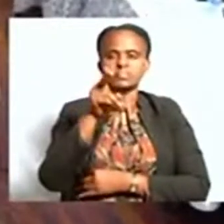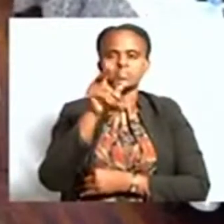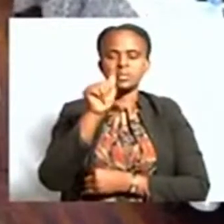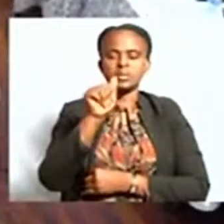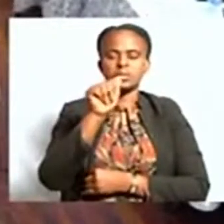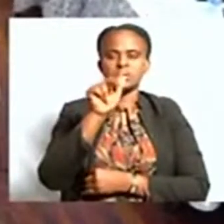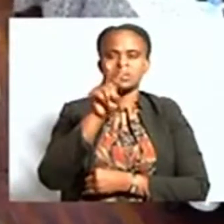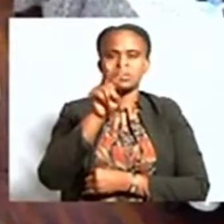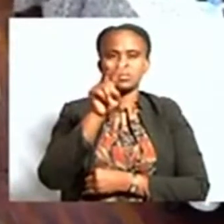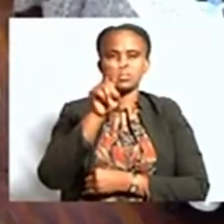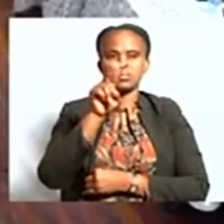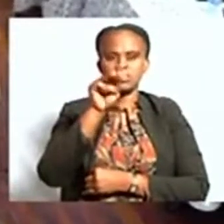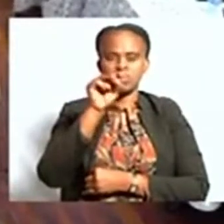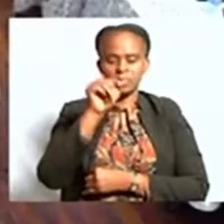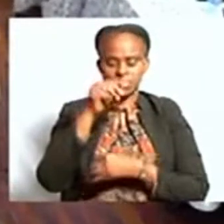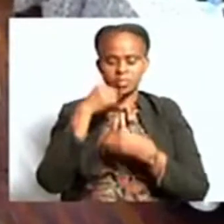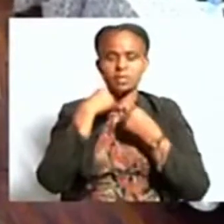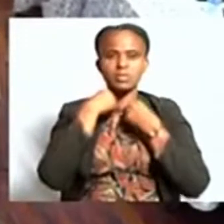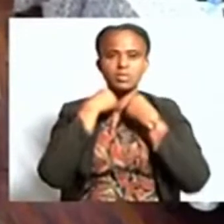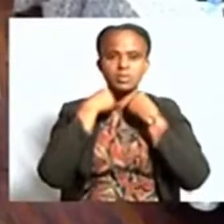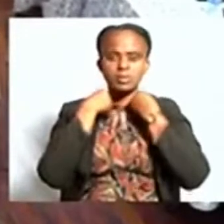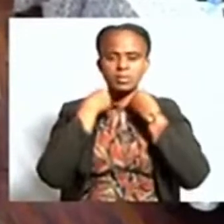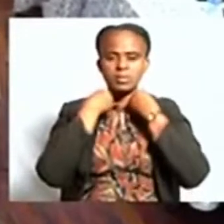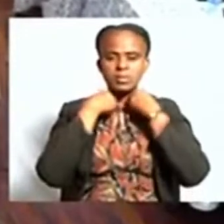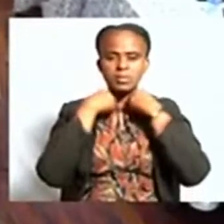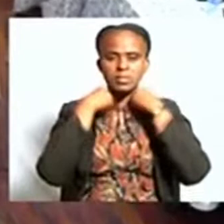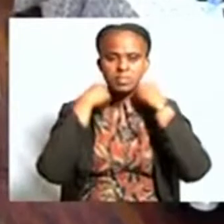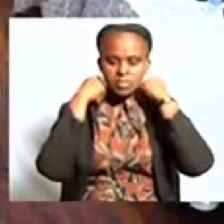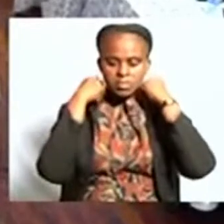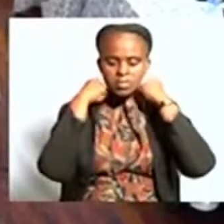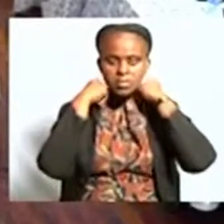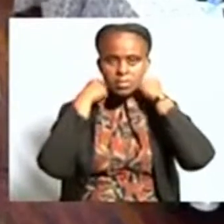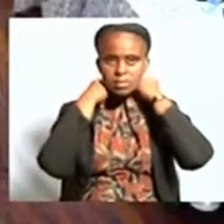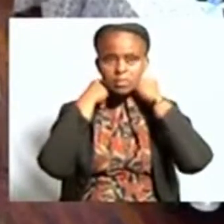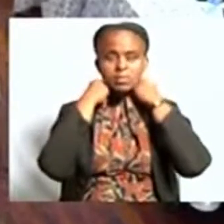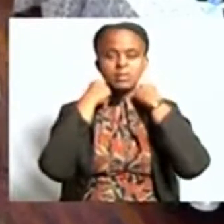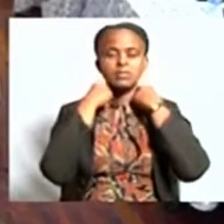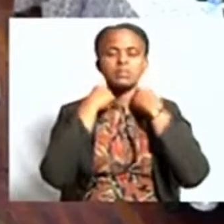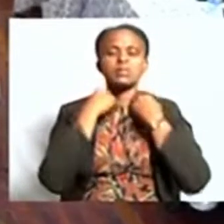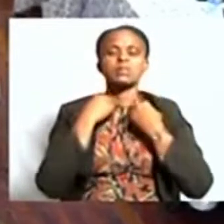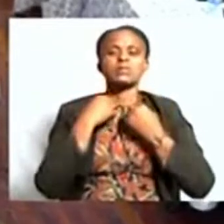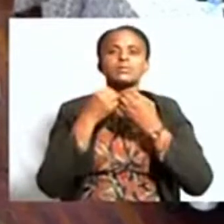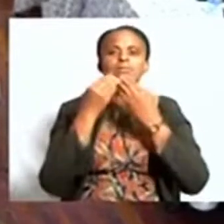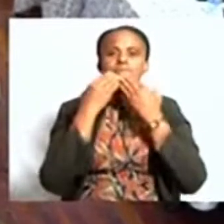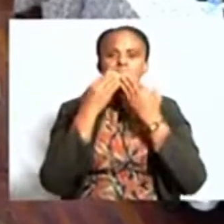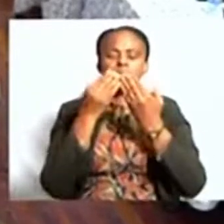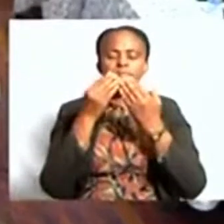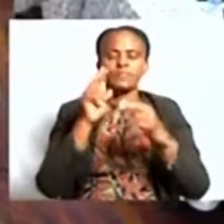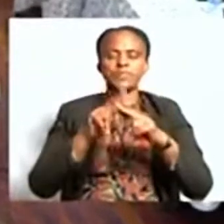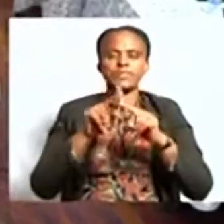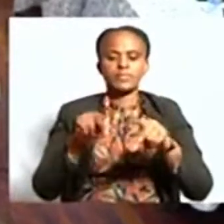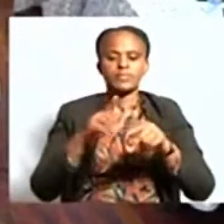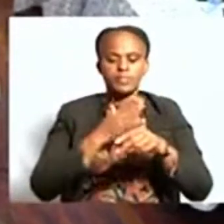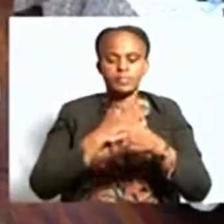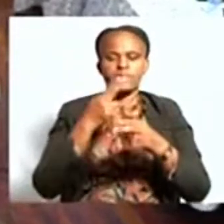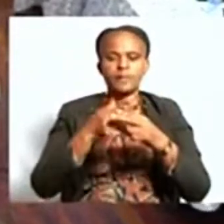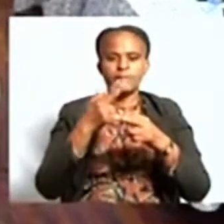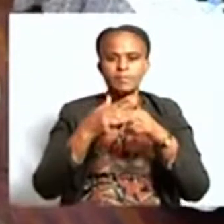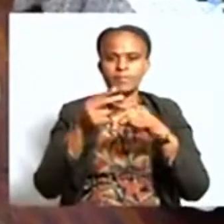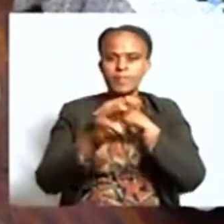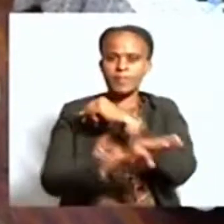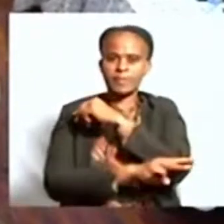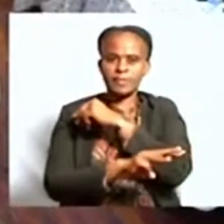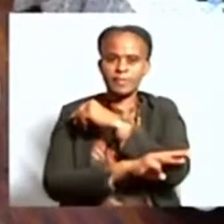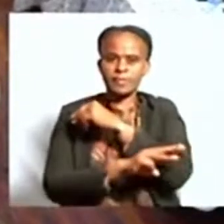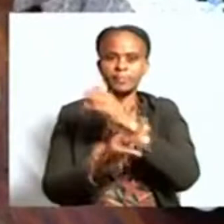Thank you, Officer of the Auditor General. You can proceed. Thank you, Chair. My name is Mbewe Francis. I'm Deputy